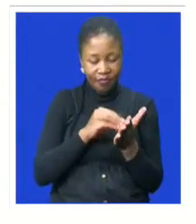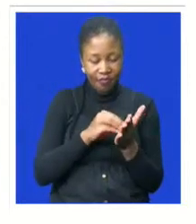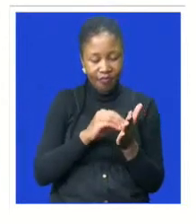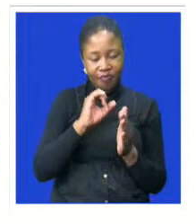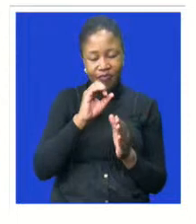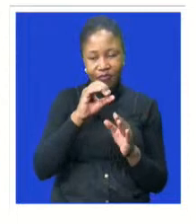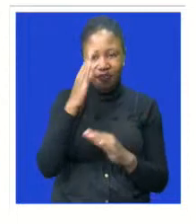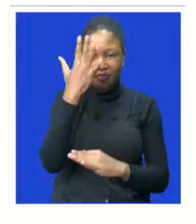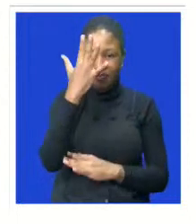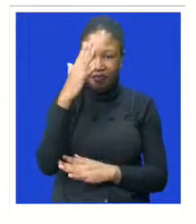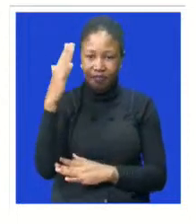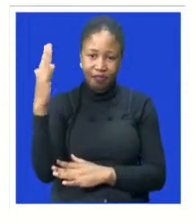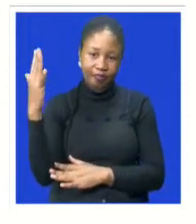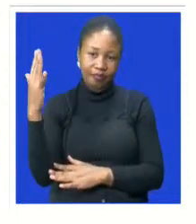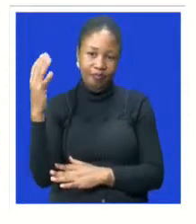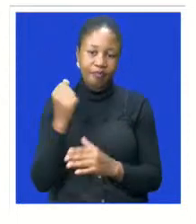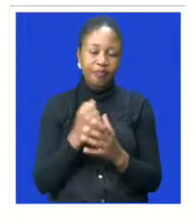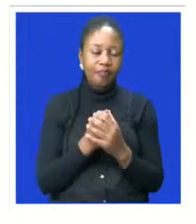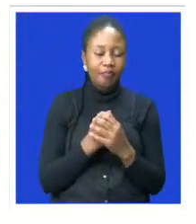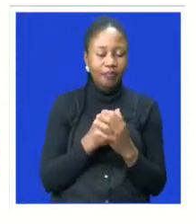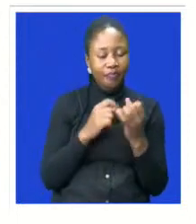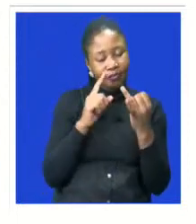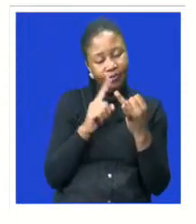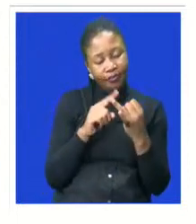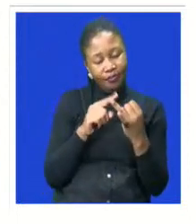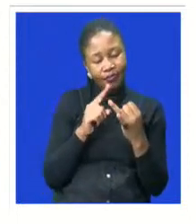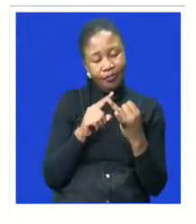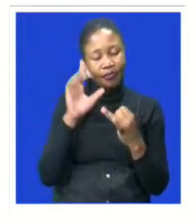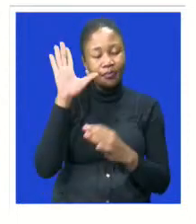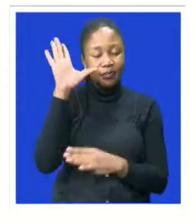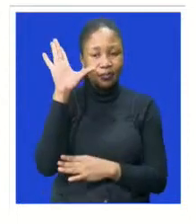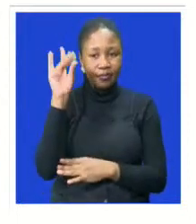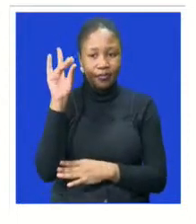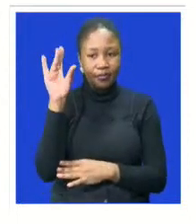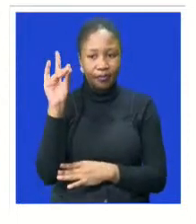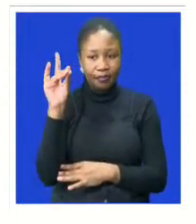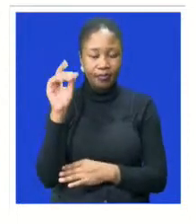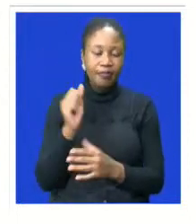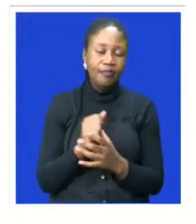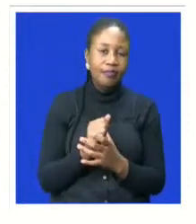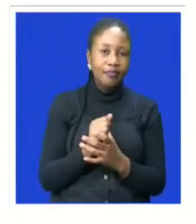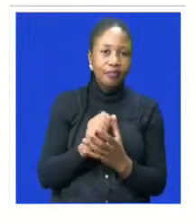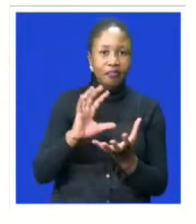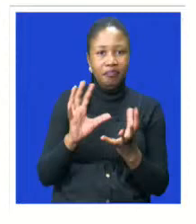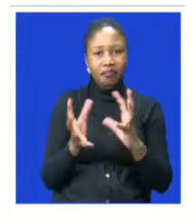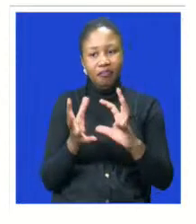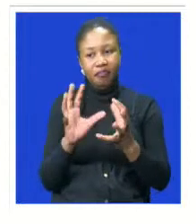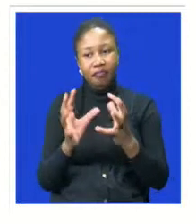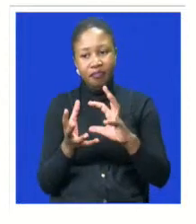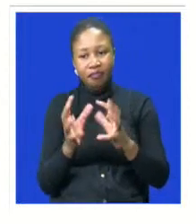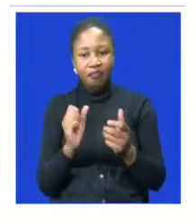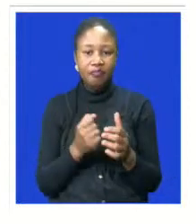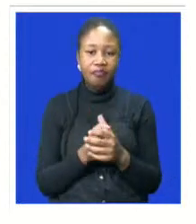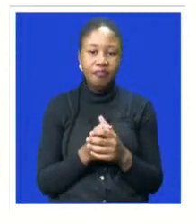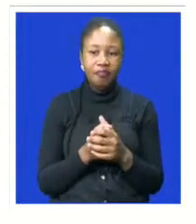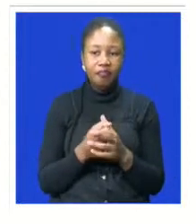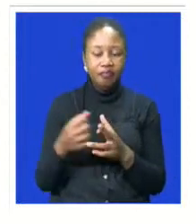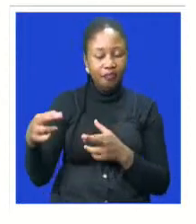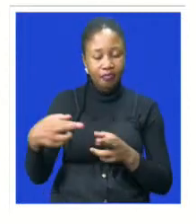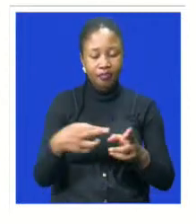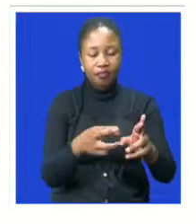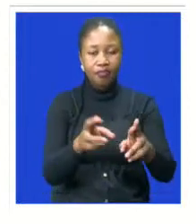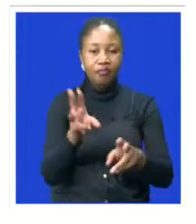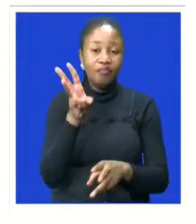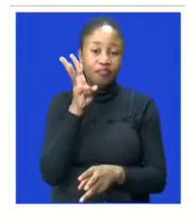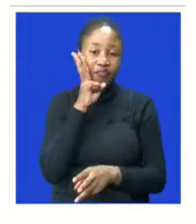plants. We have animals, we have a ball, we have a river, we have